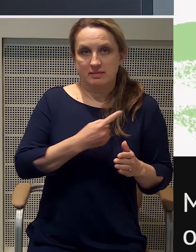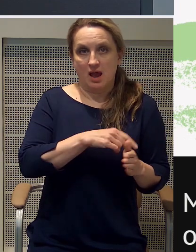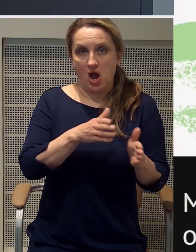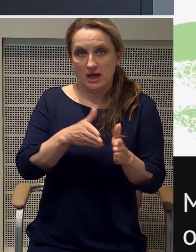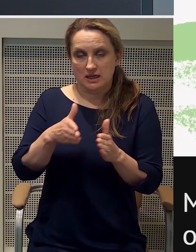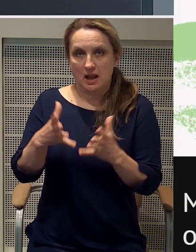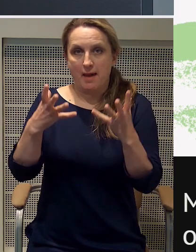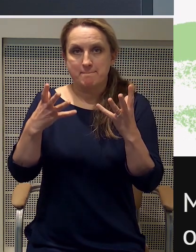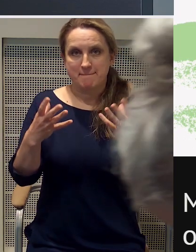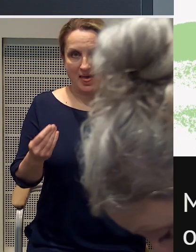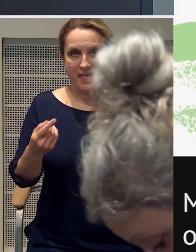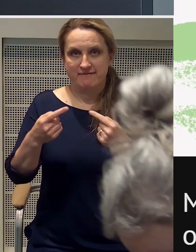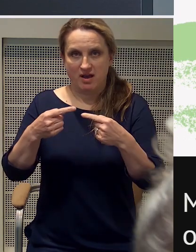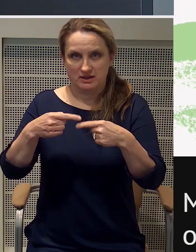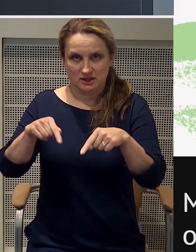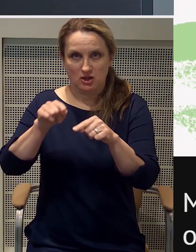catheter and